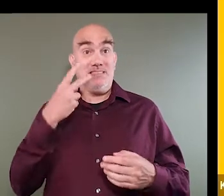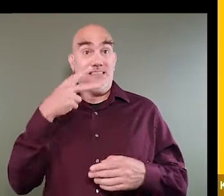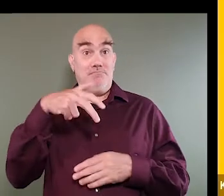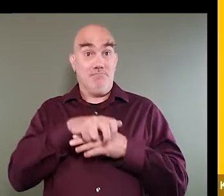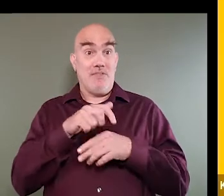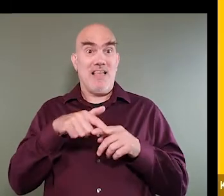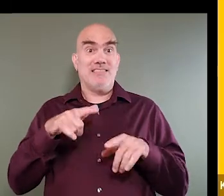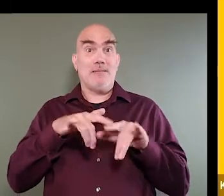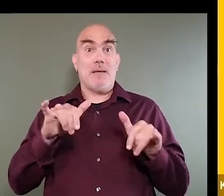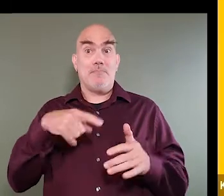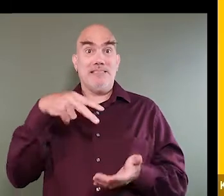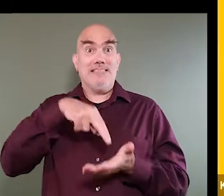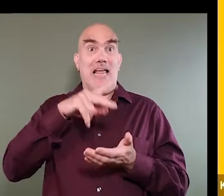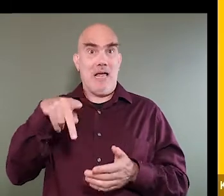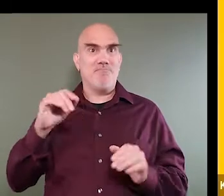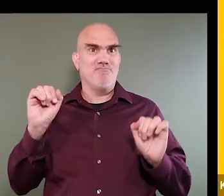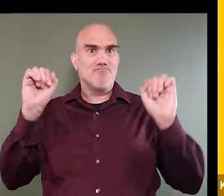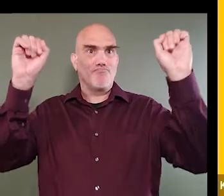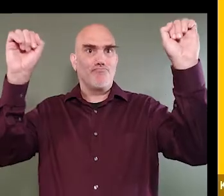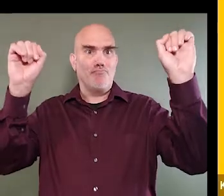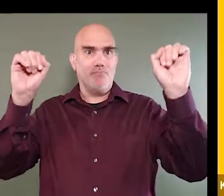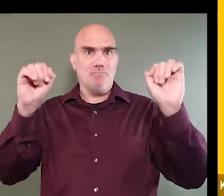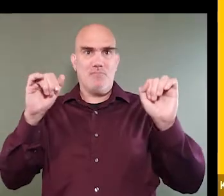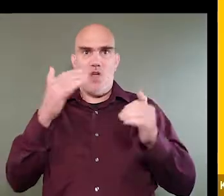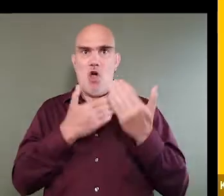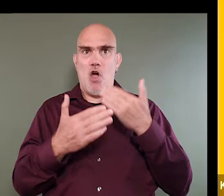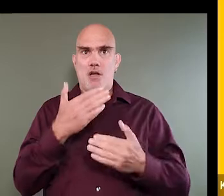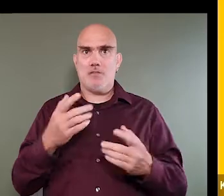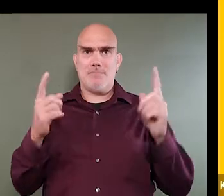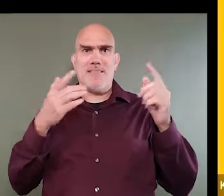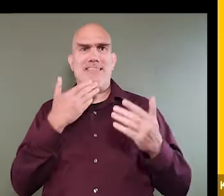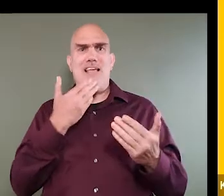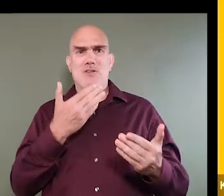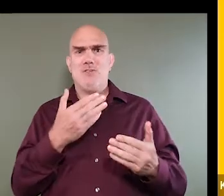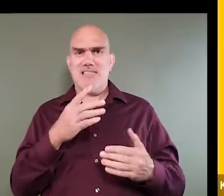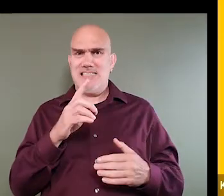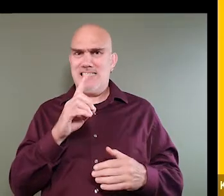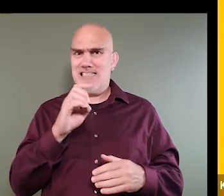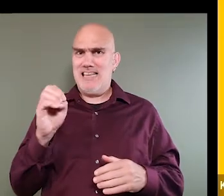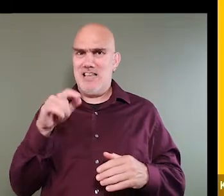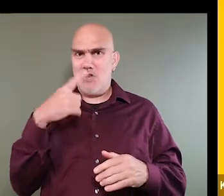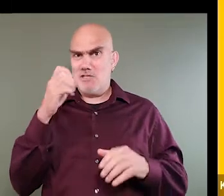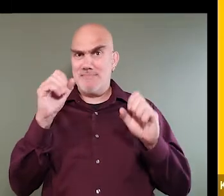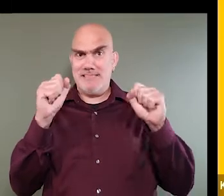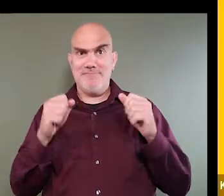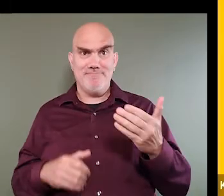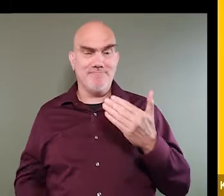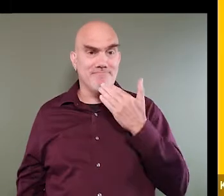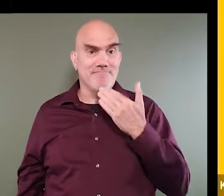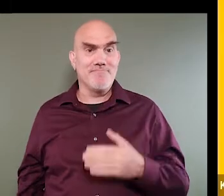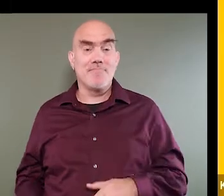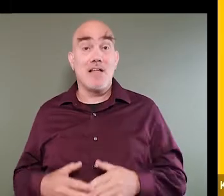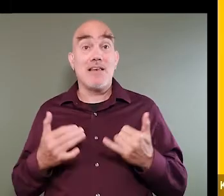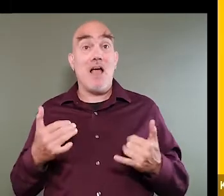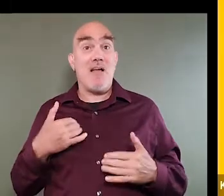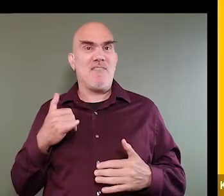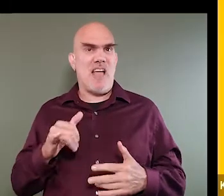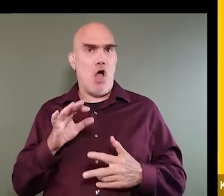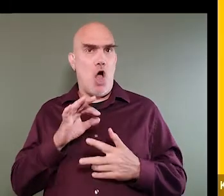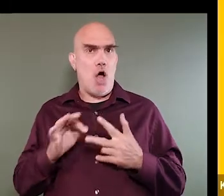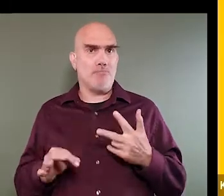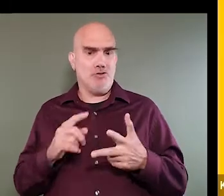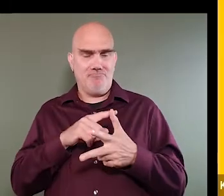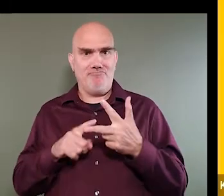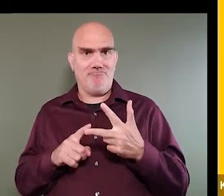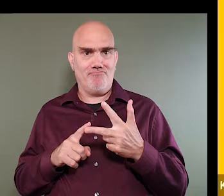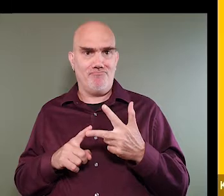both hands up in the air for that shoulder press. That looks amazing, D. Thank you very much. All right, we got